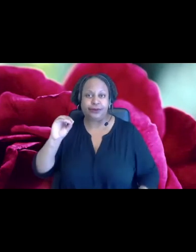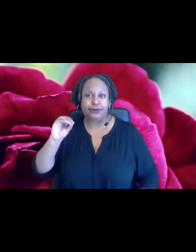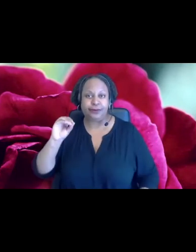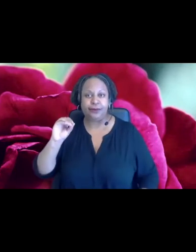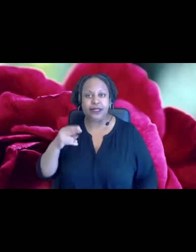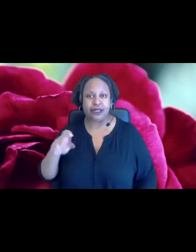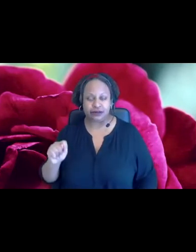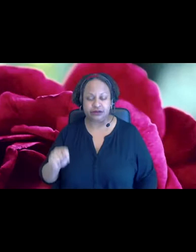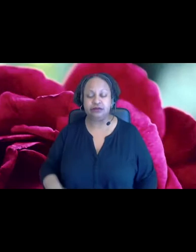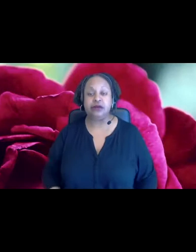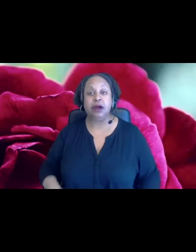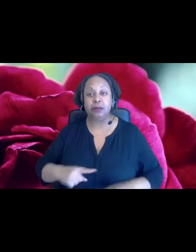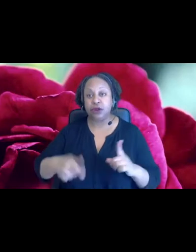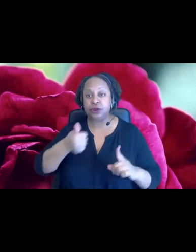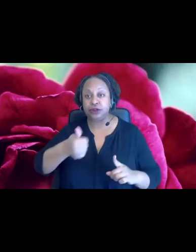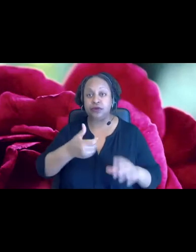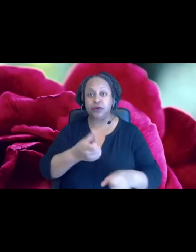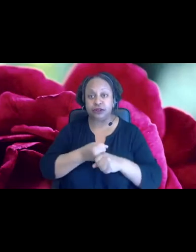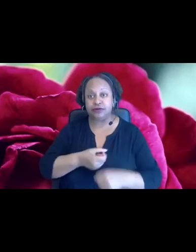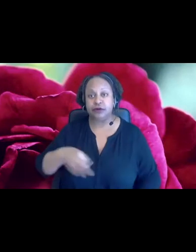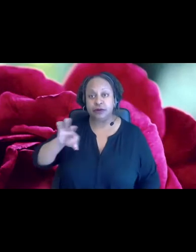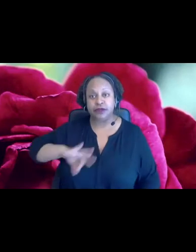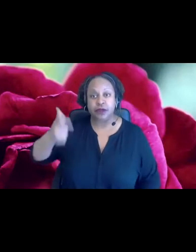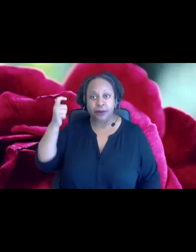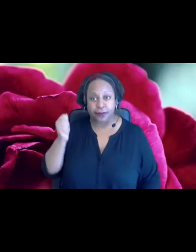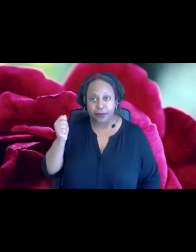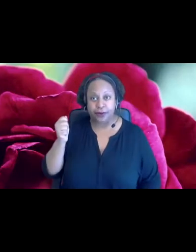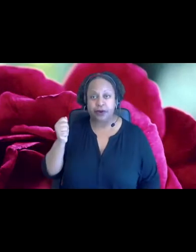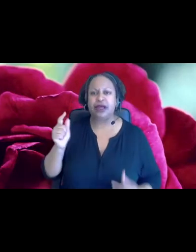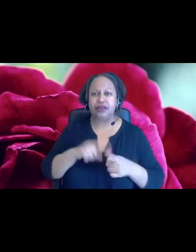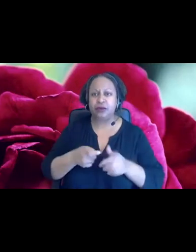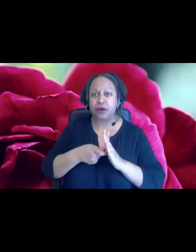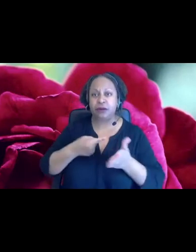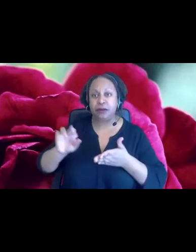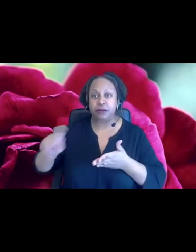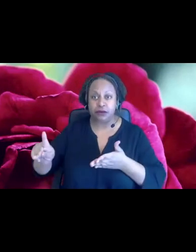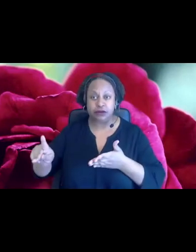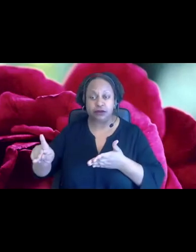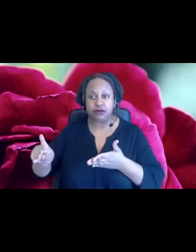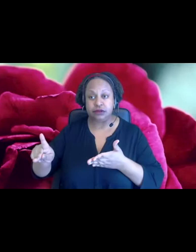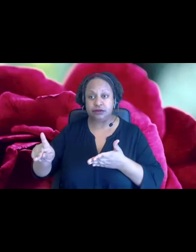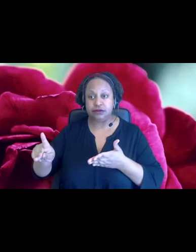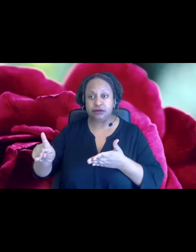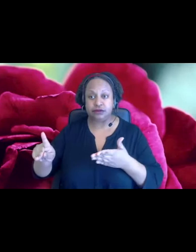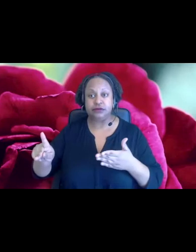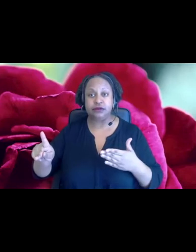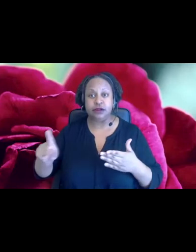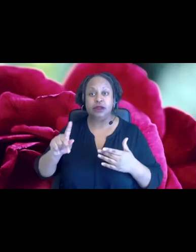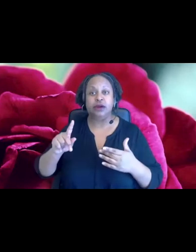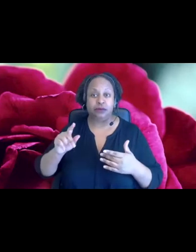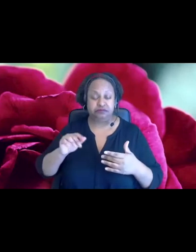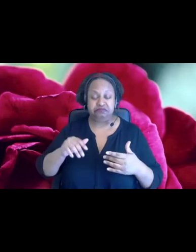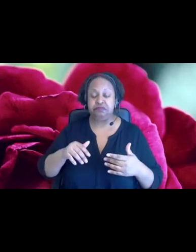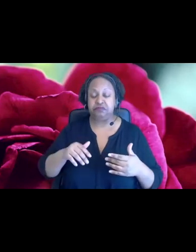in 2020, were required to repay amounts, and the repayment happened or will happen